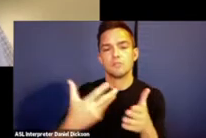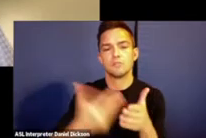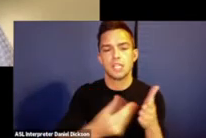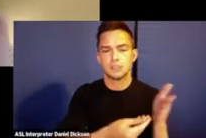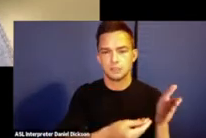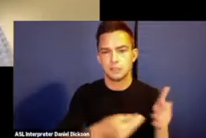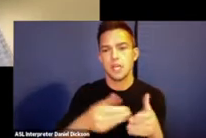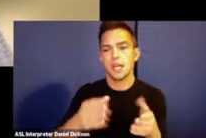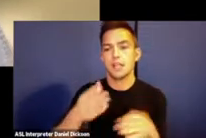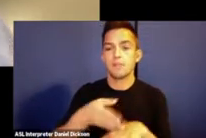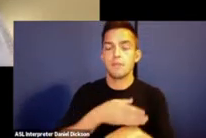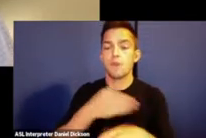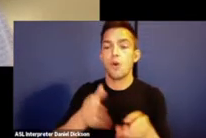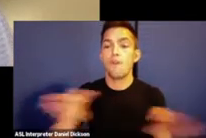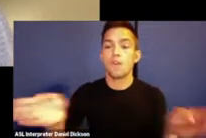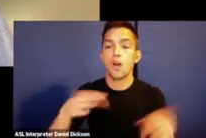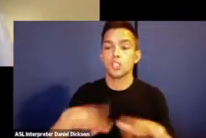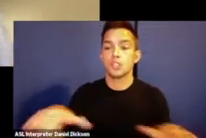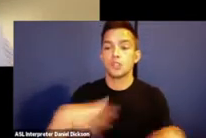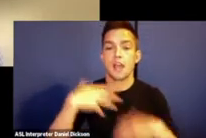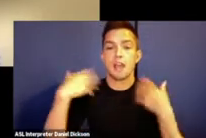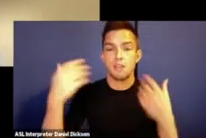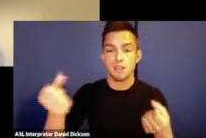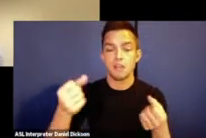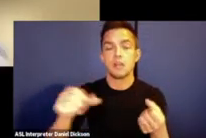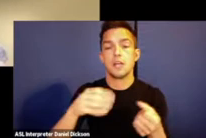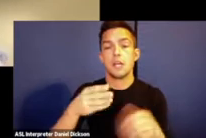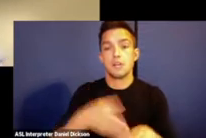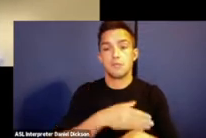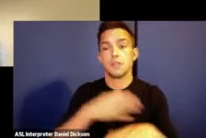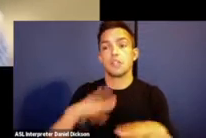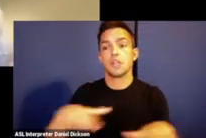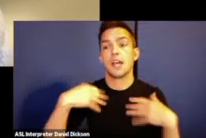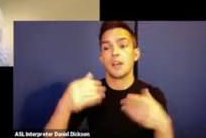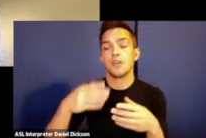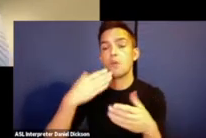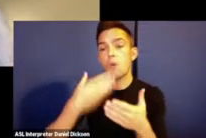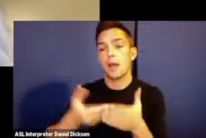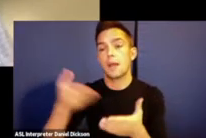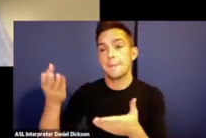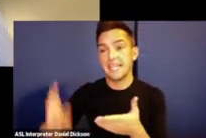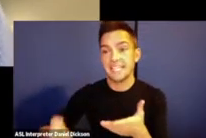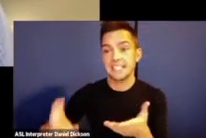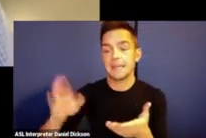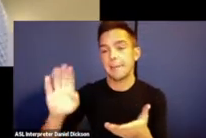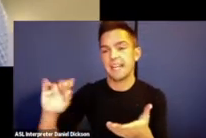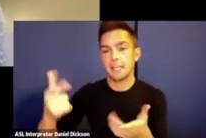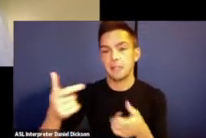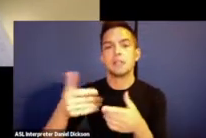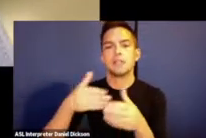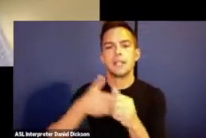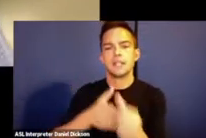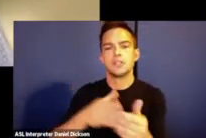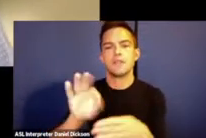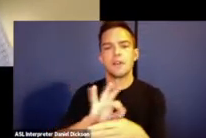of overall child health. And of course, improving child health and well-being then leads into better functional